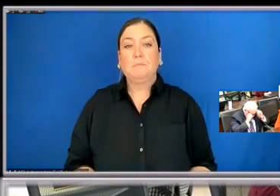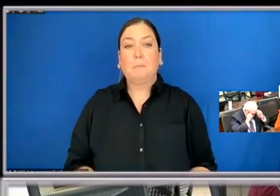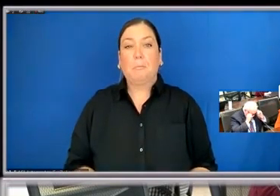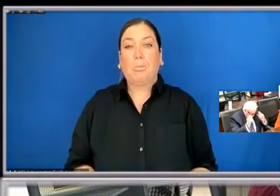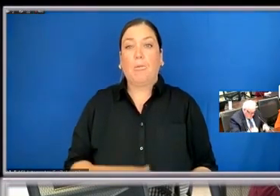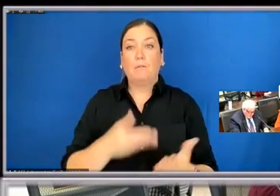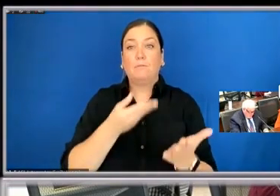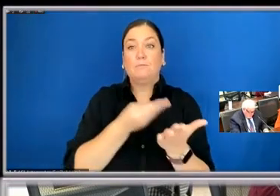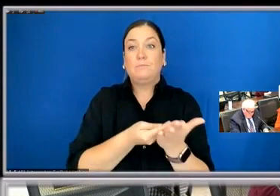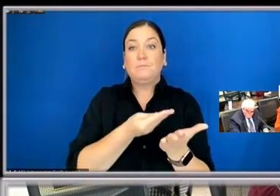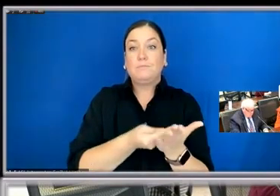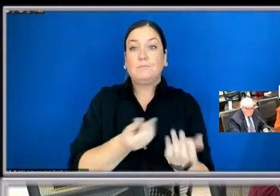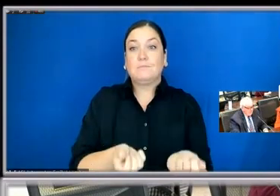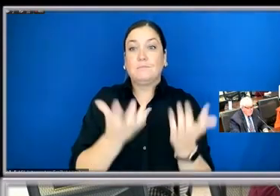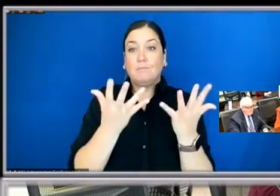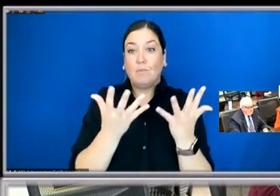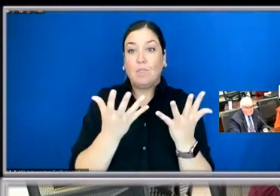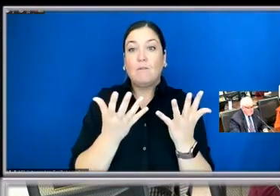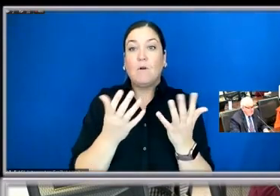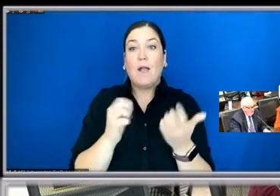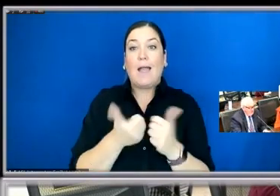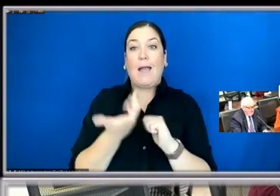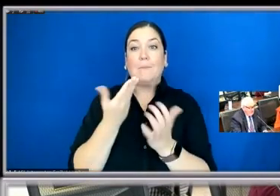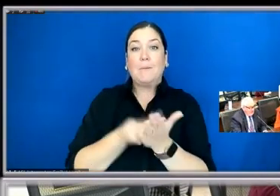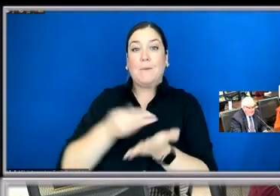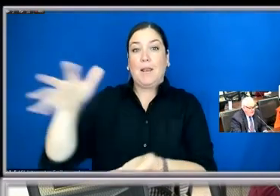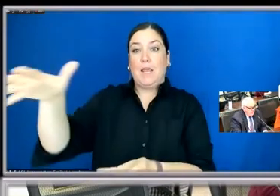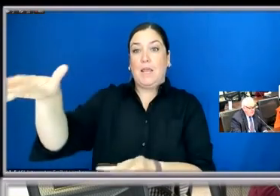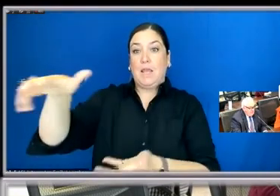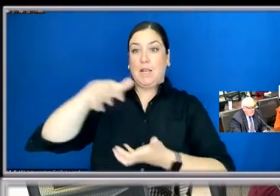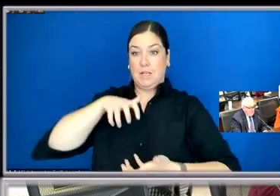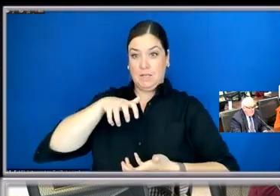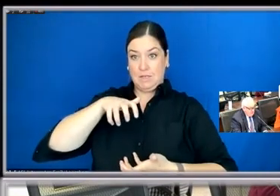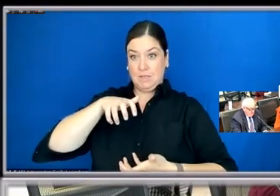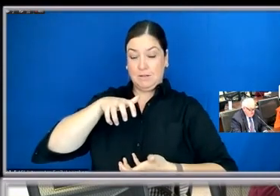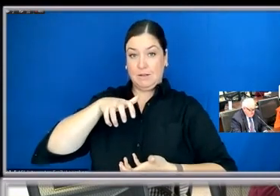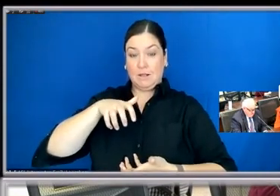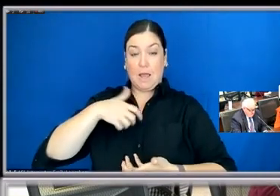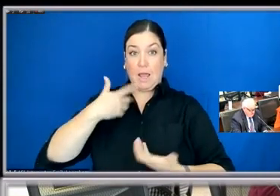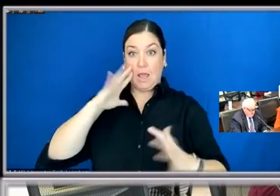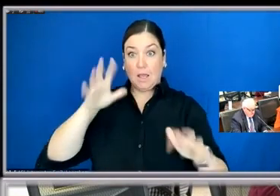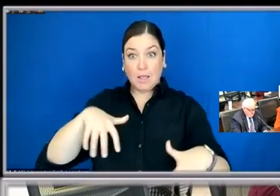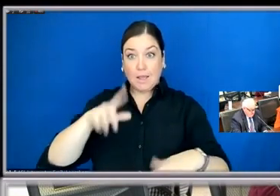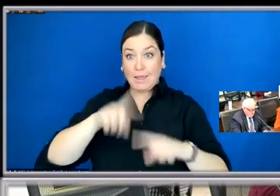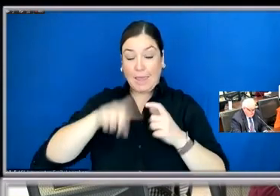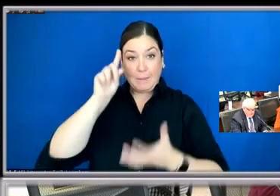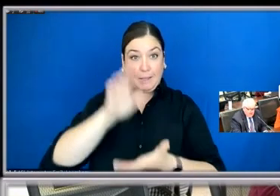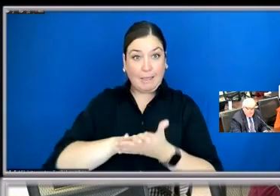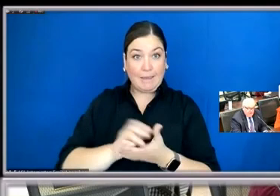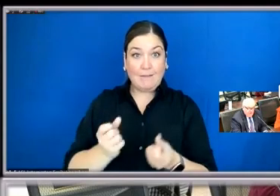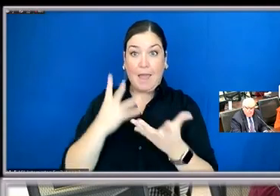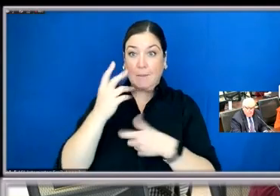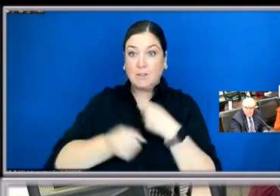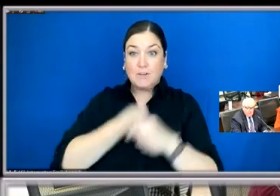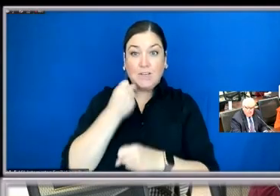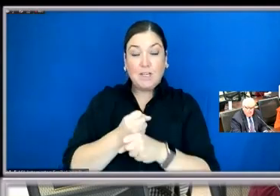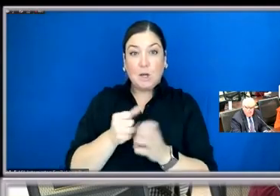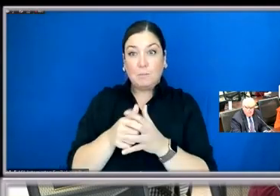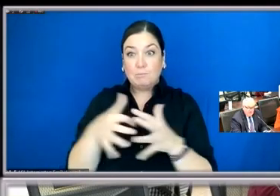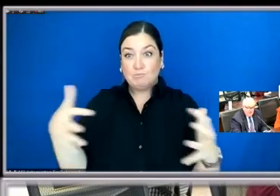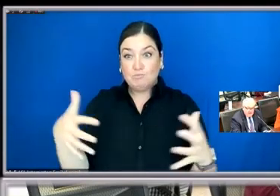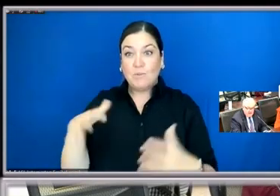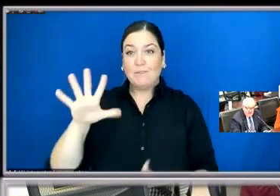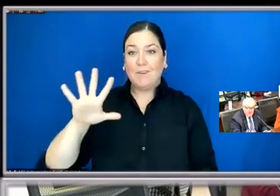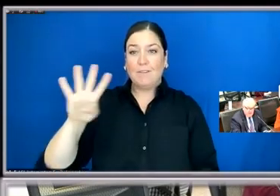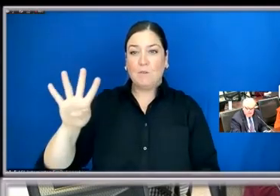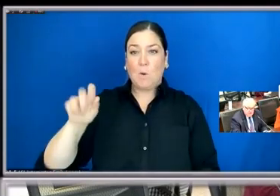amount of the inflows that we received, I can't believe year to year how much this has grown, is